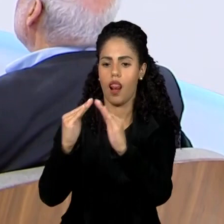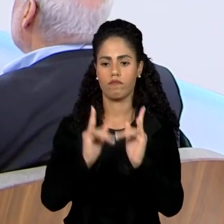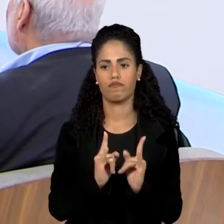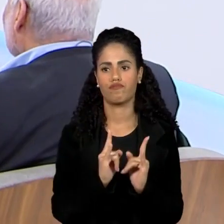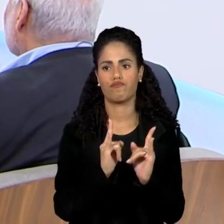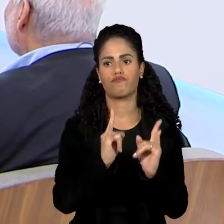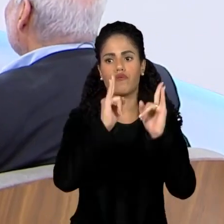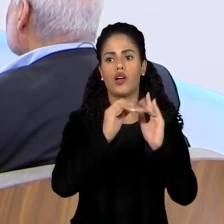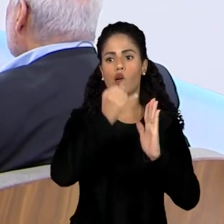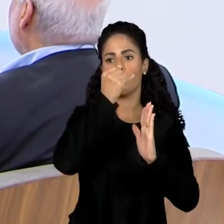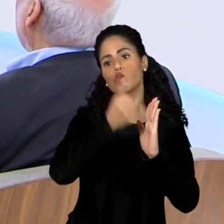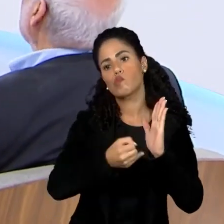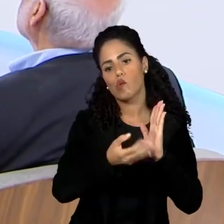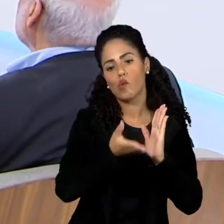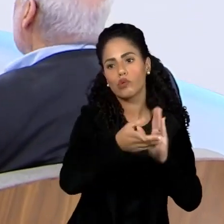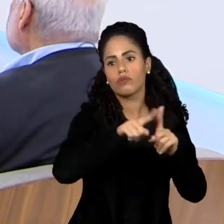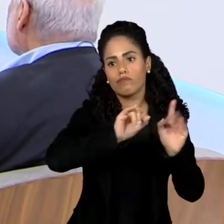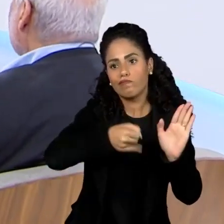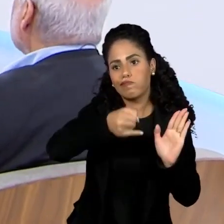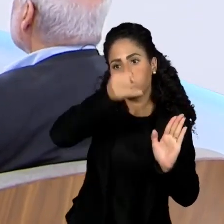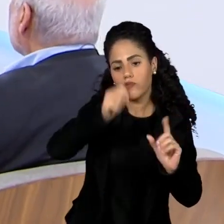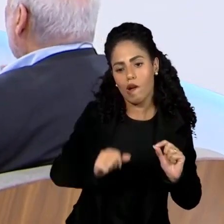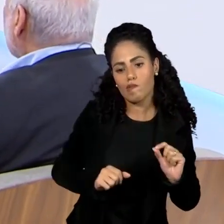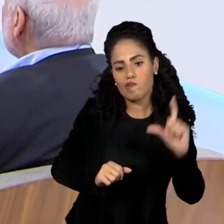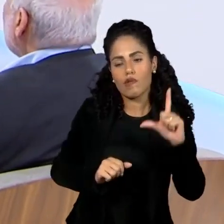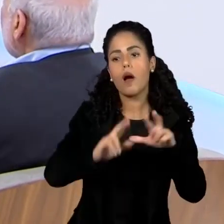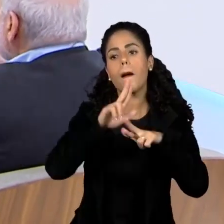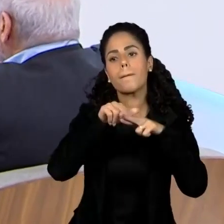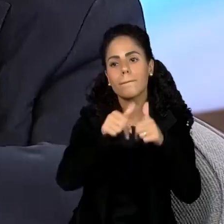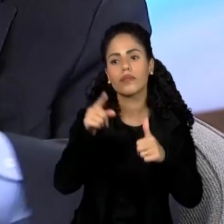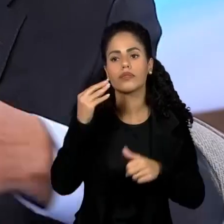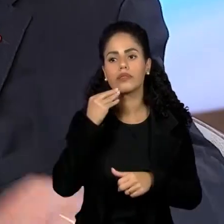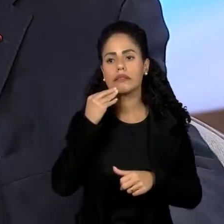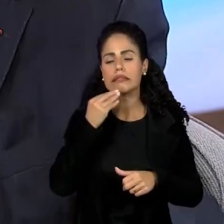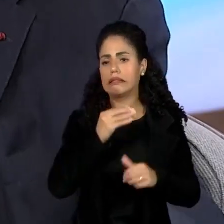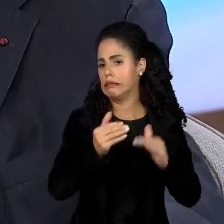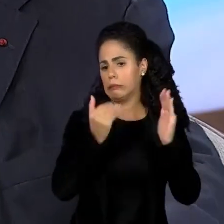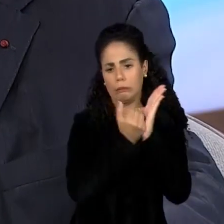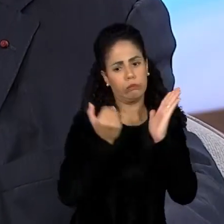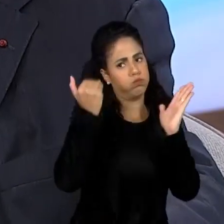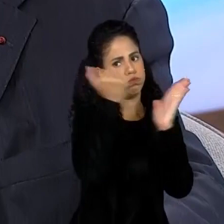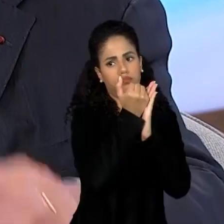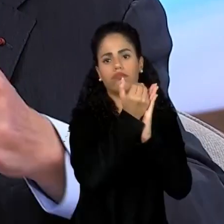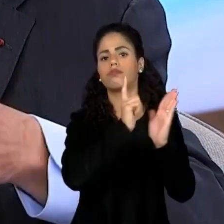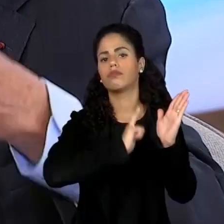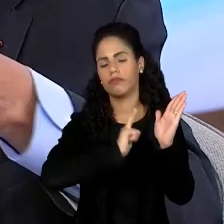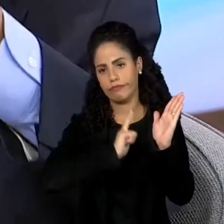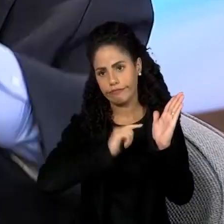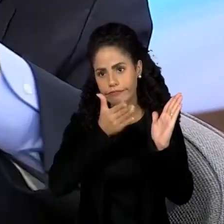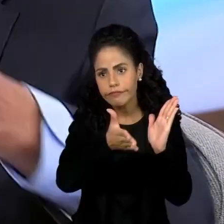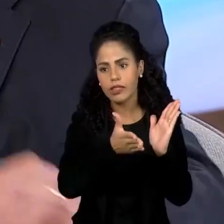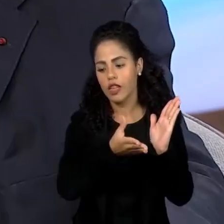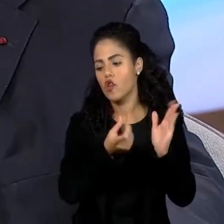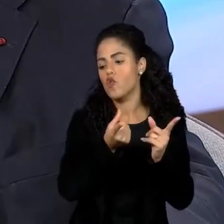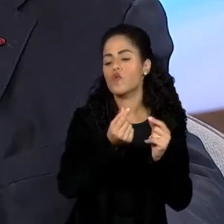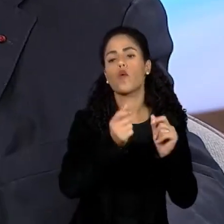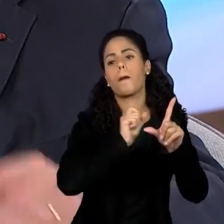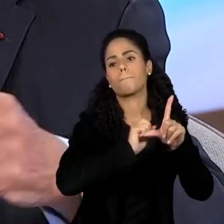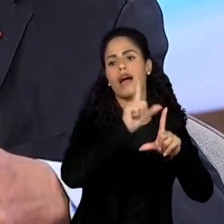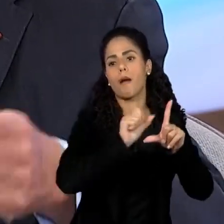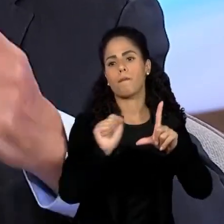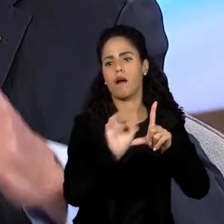more difficult. So they exacerbate the problem. Let me give you another example of where the source of